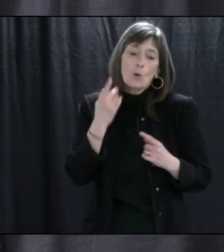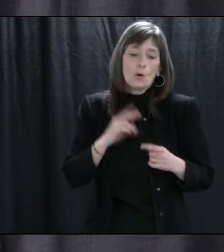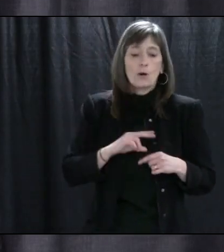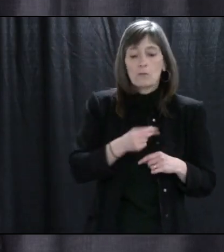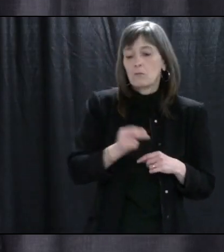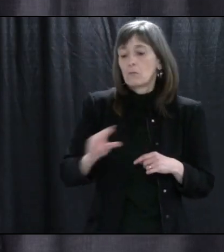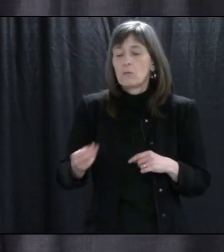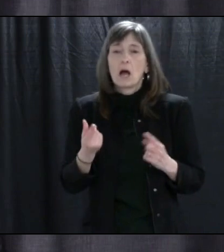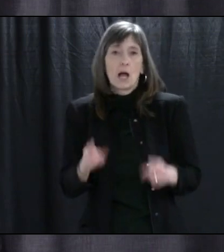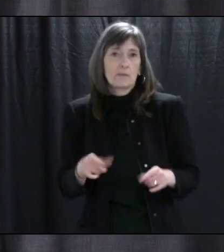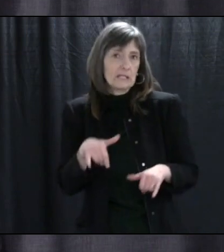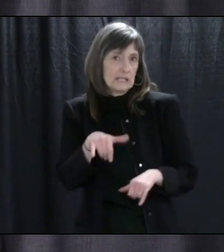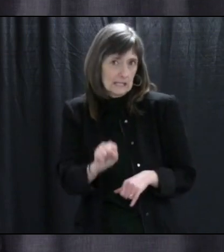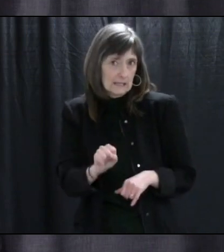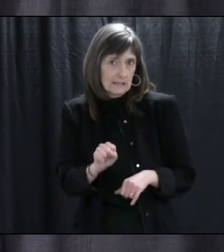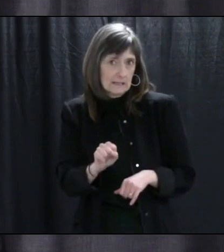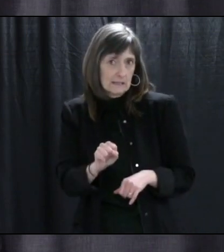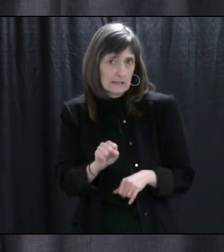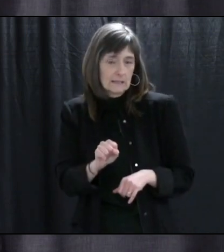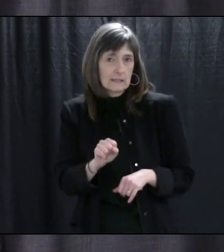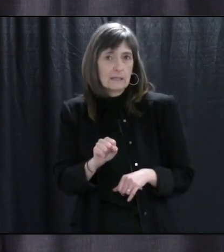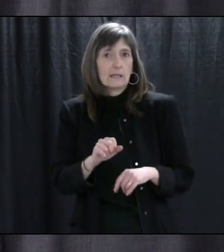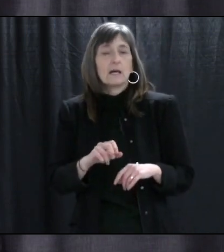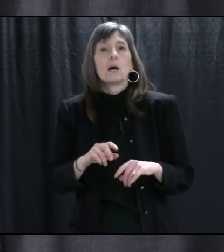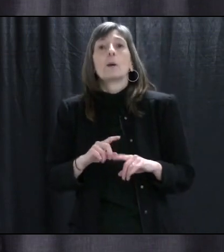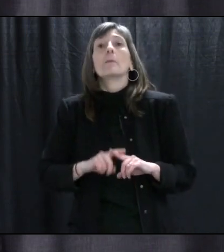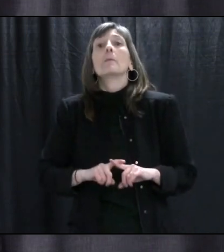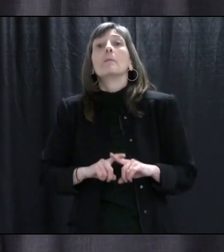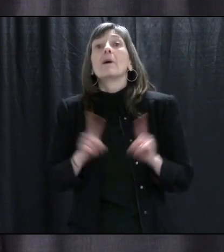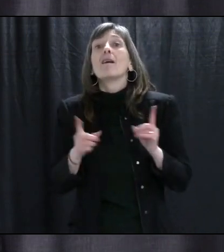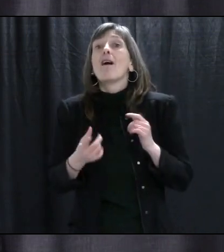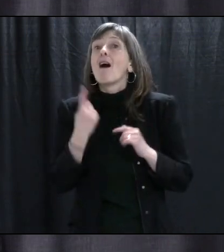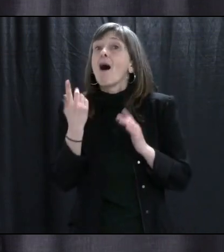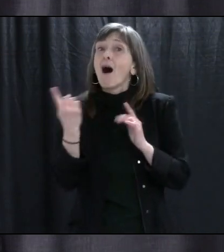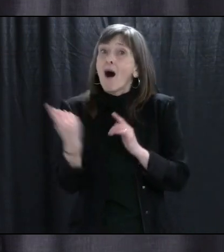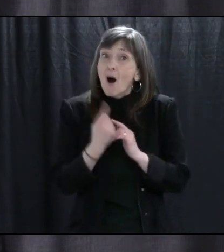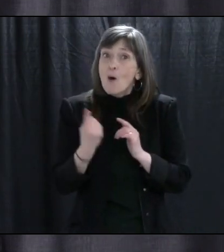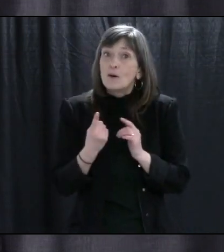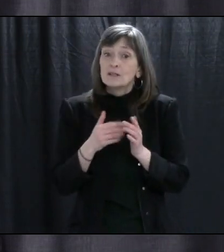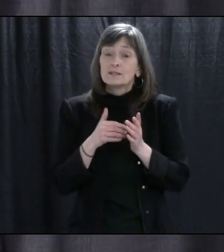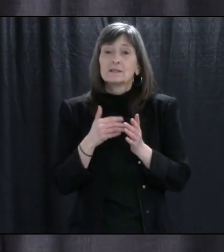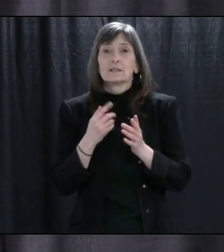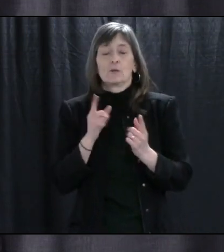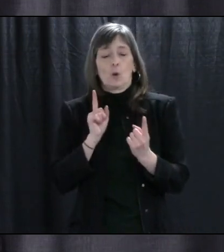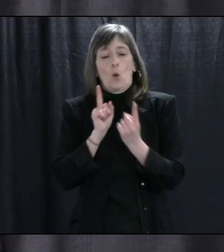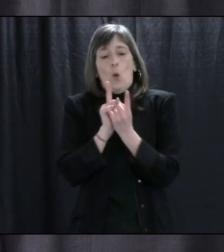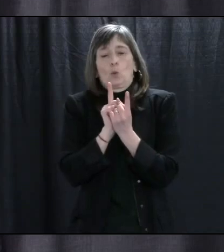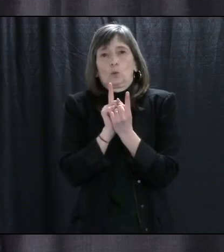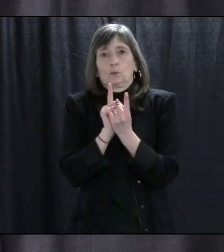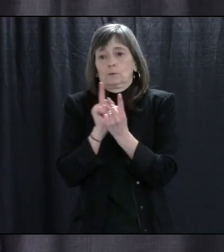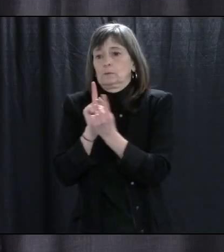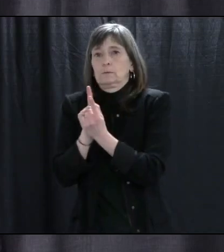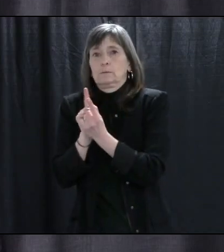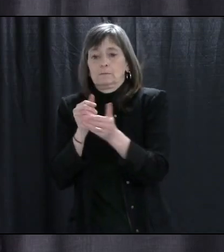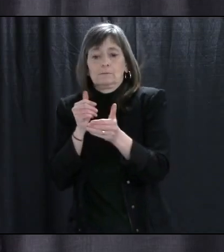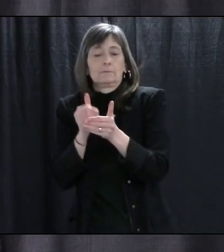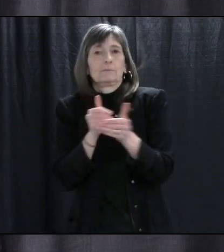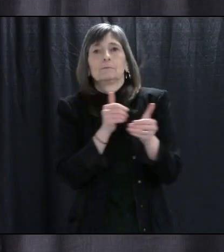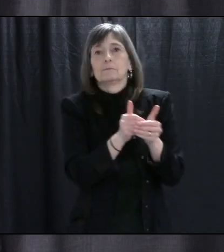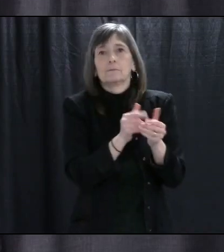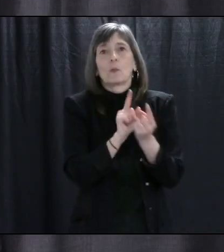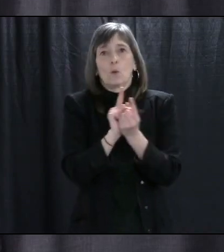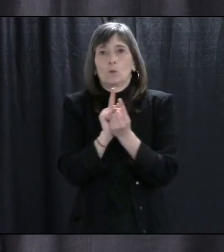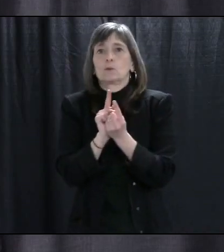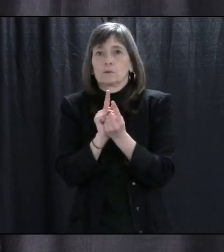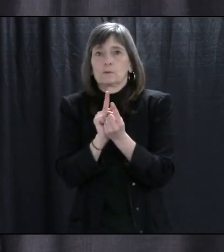know that it is occurring among people in close contact or in close physical settings. The vast